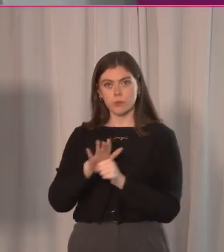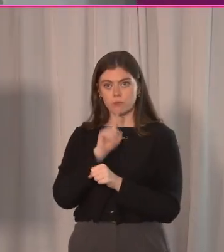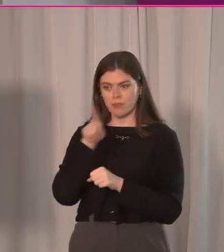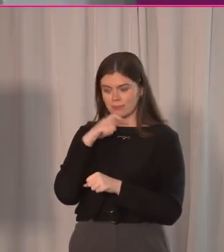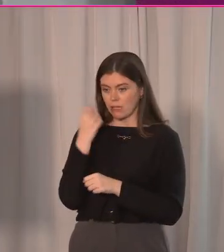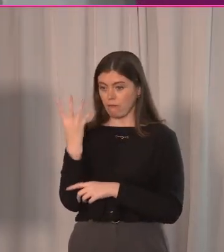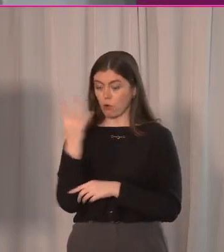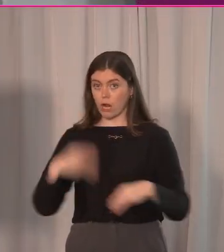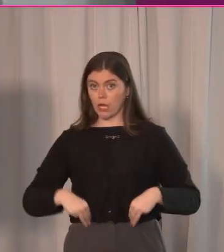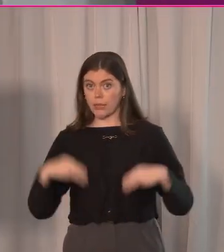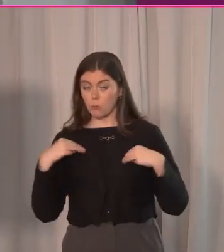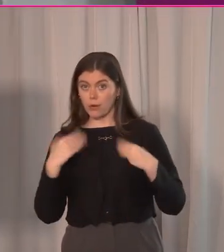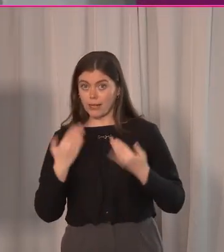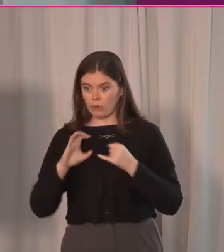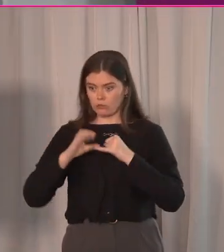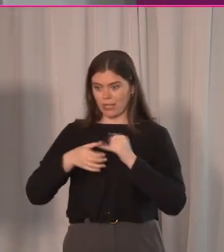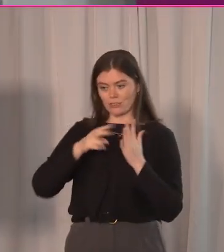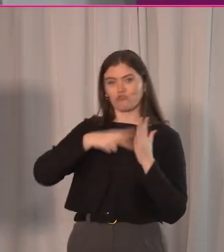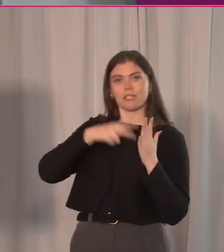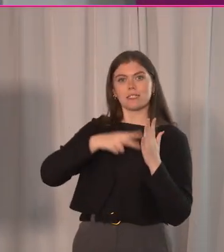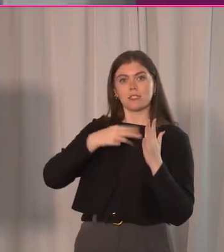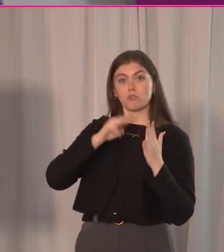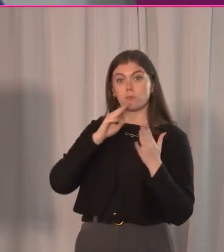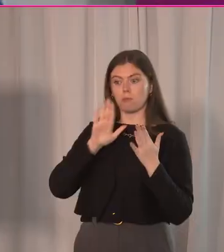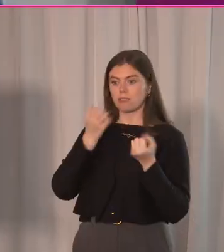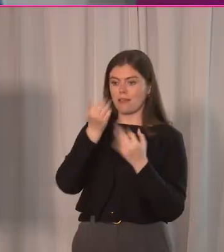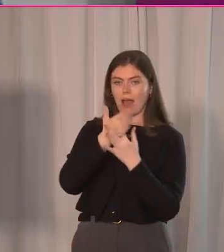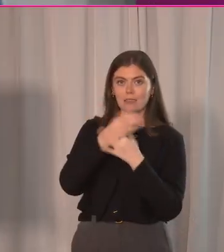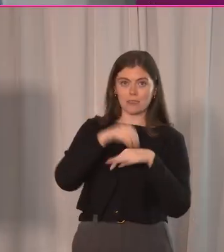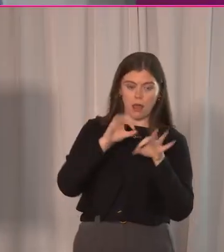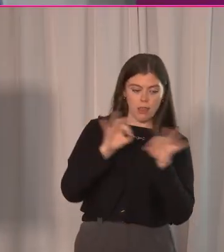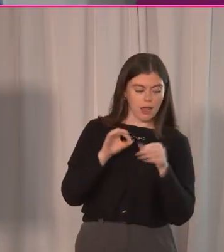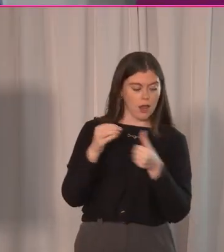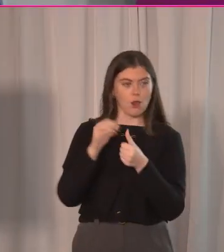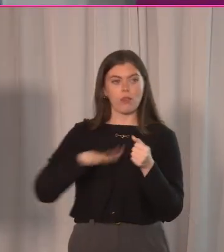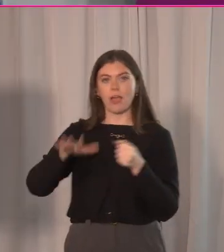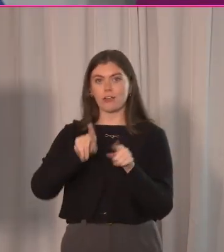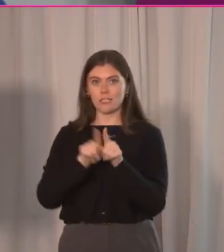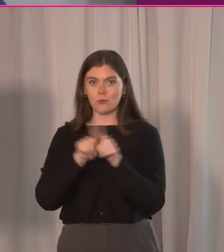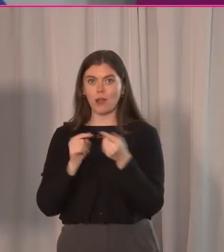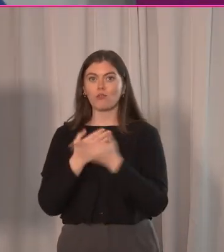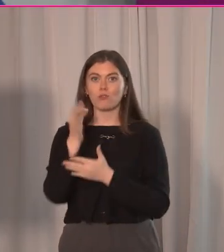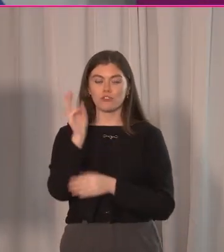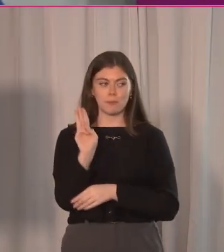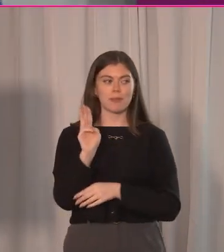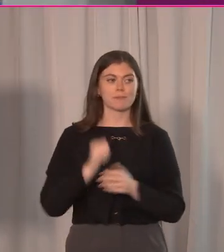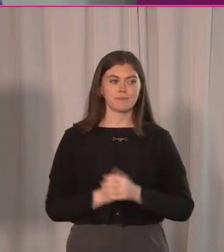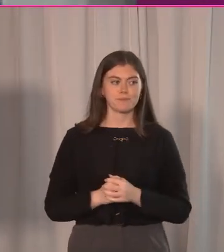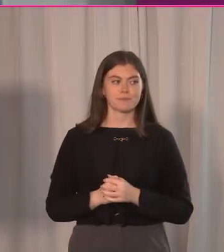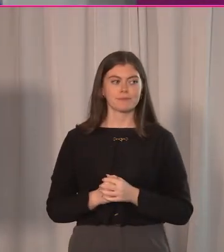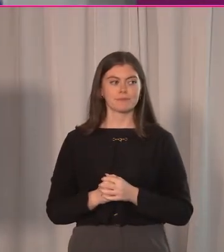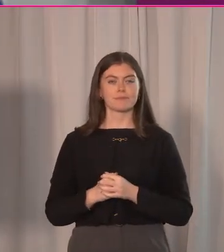o'clock in the morning that I get a chance to read. So we need access online, and we need access in other ways through the GP or other things. So I think